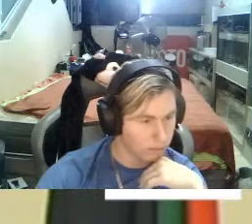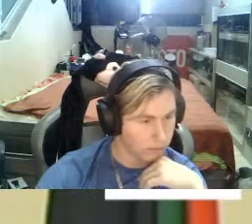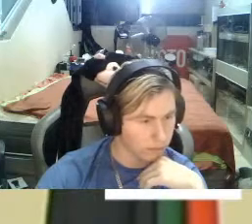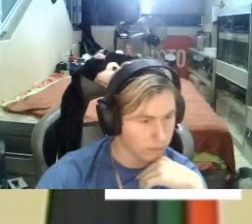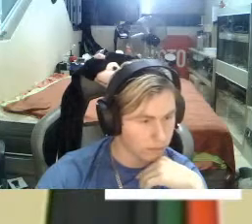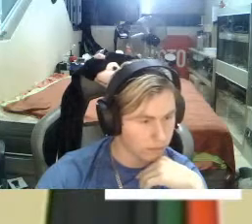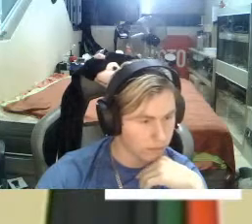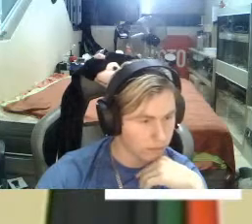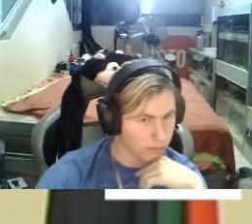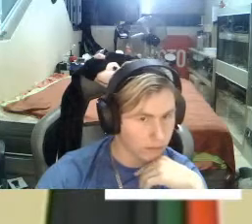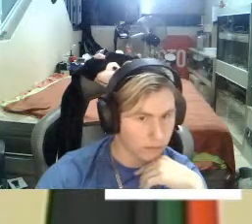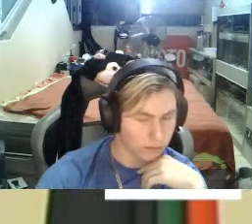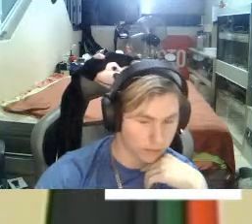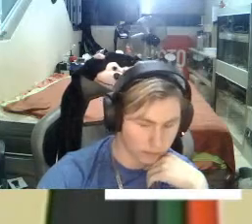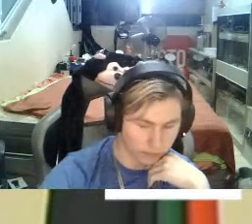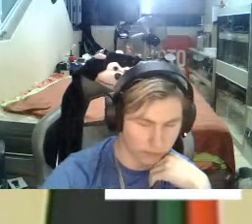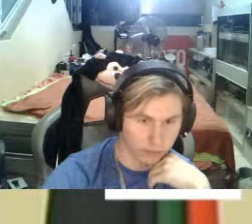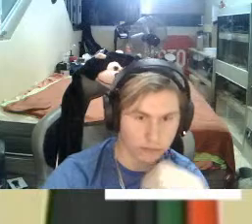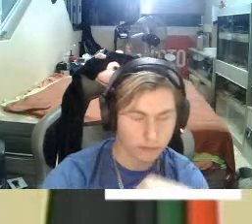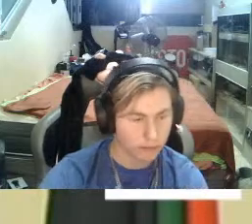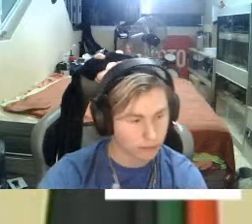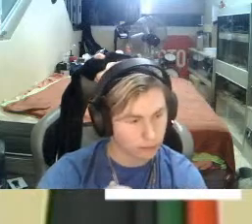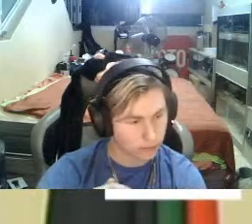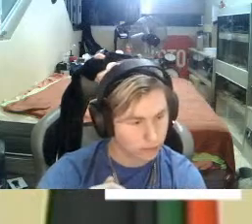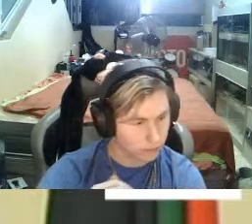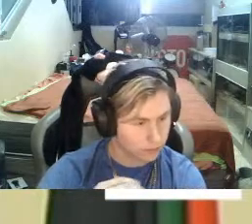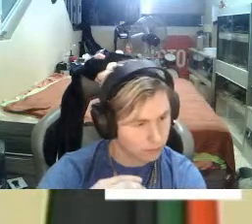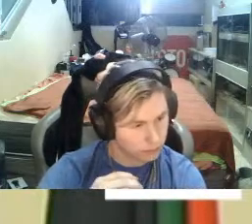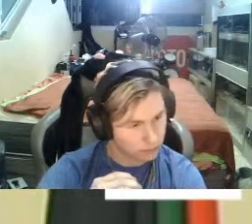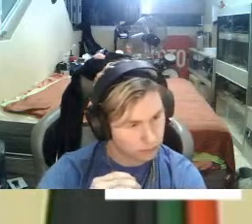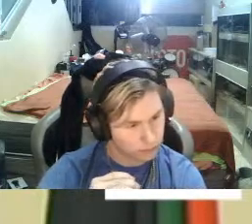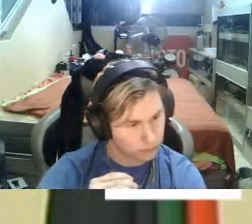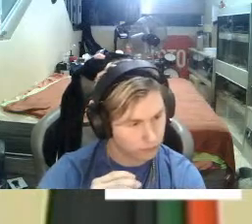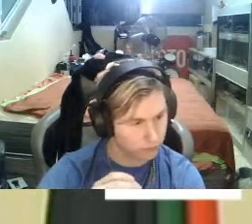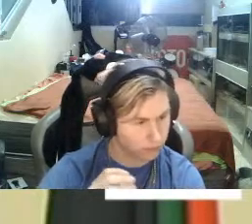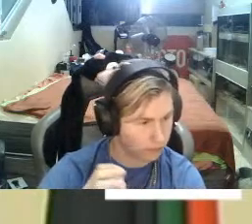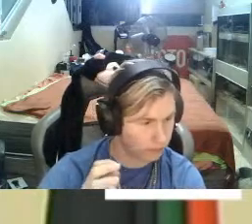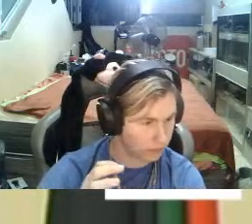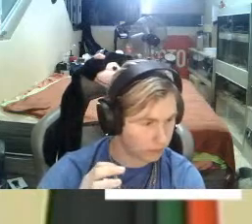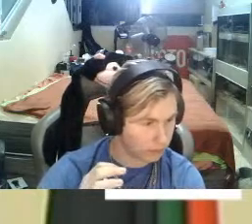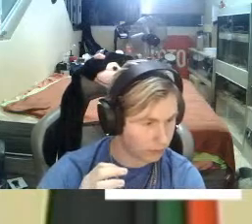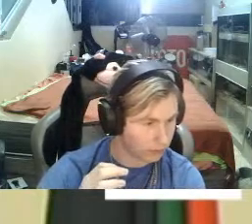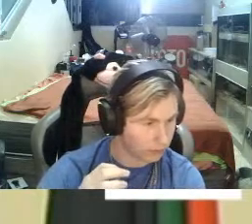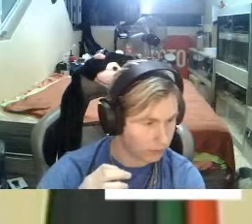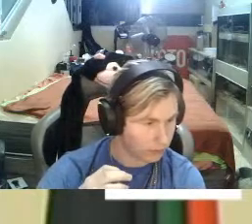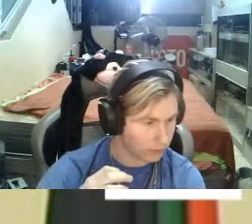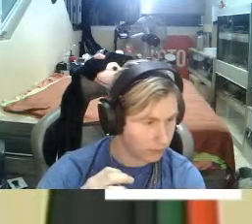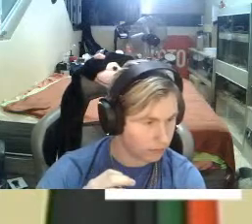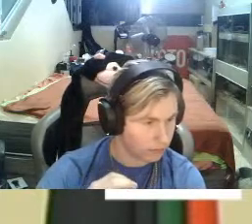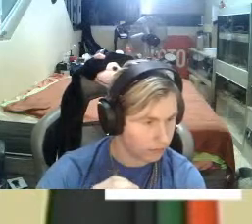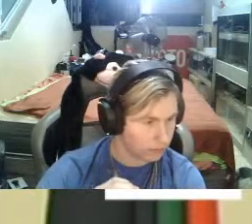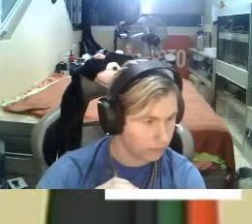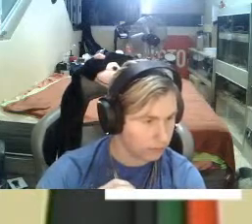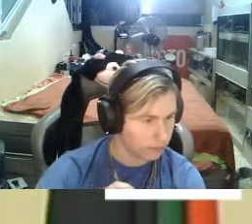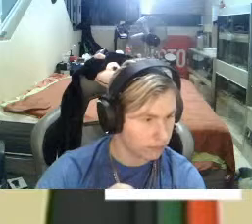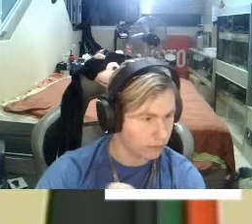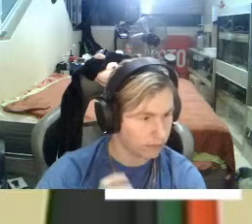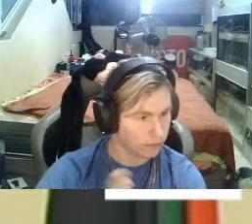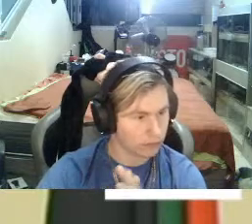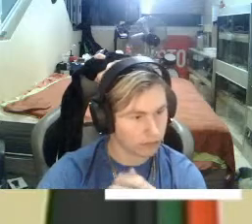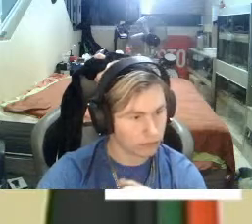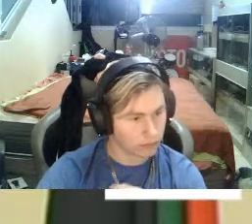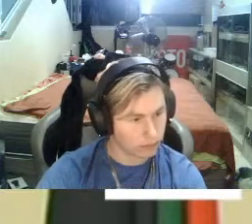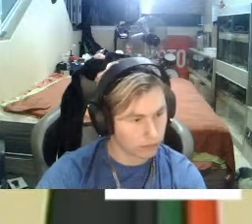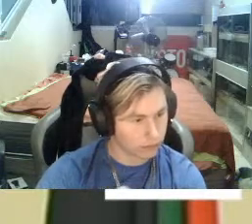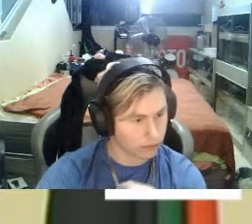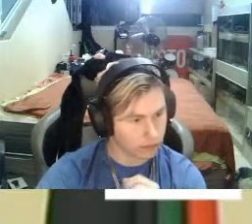isolated in suitable and independently inspected facilities. Most importantly, this